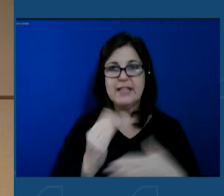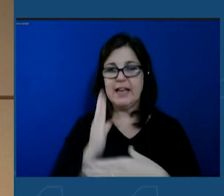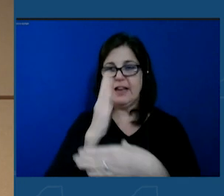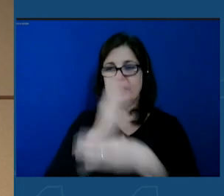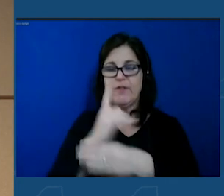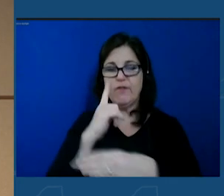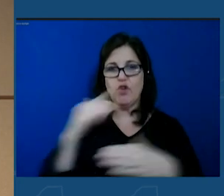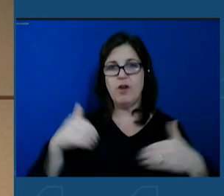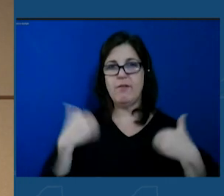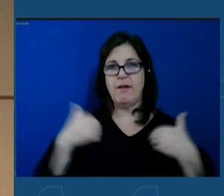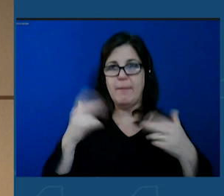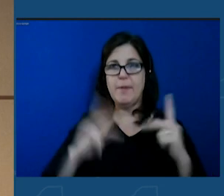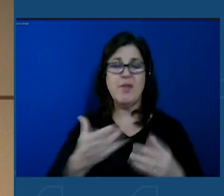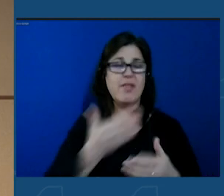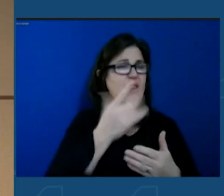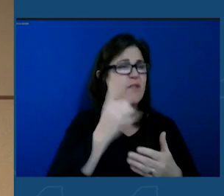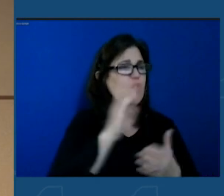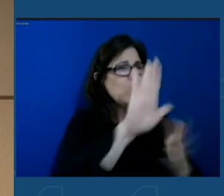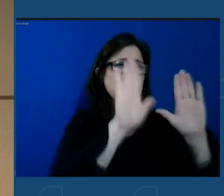Thank you for all the great work you do.